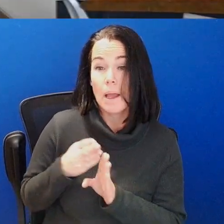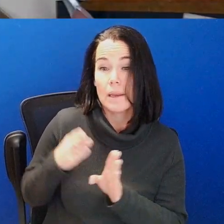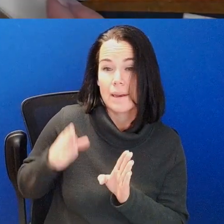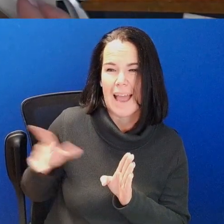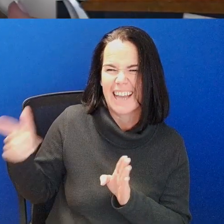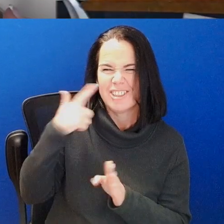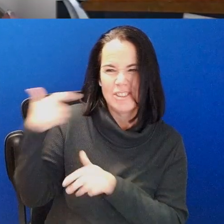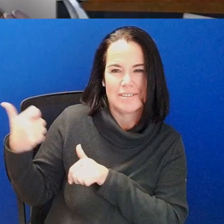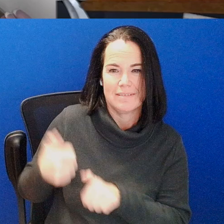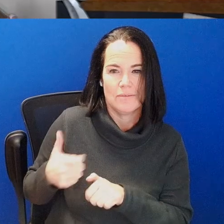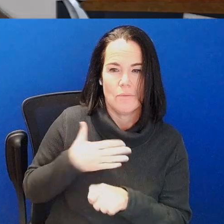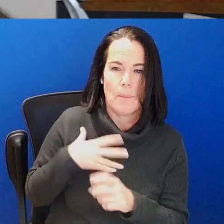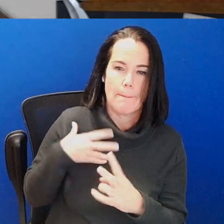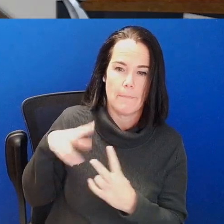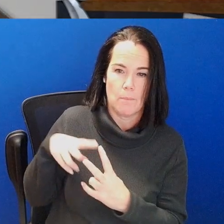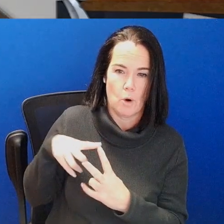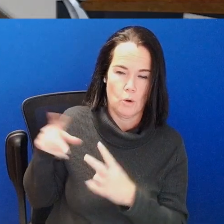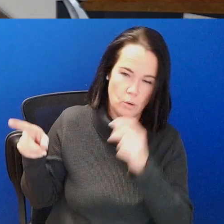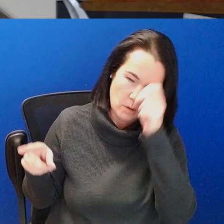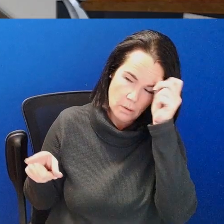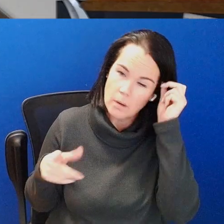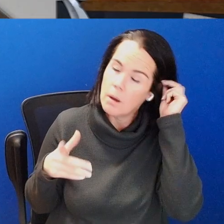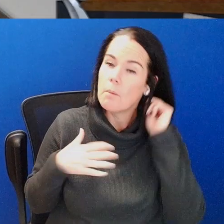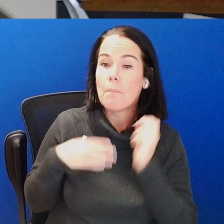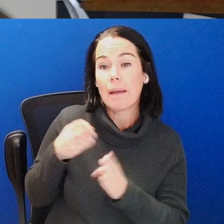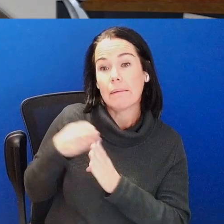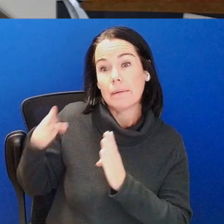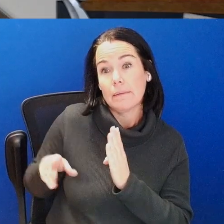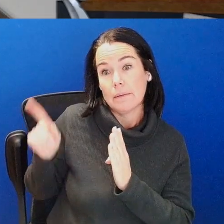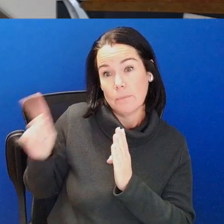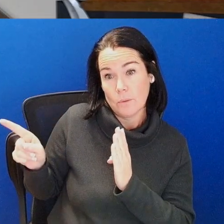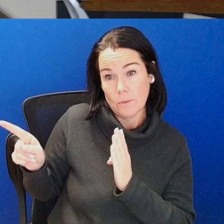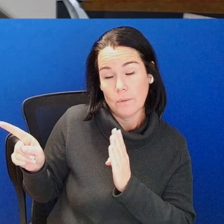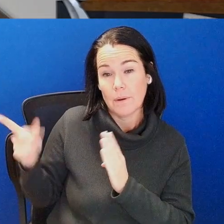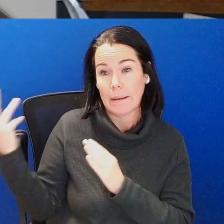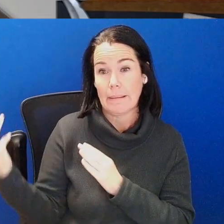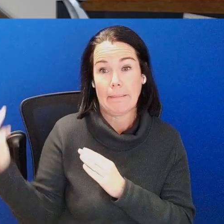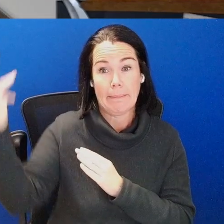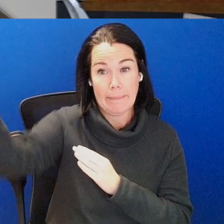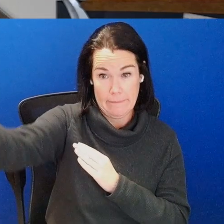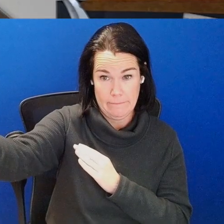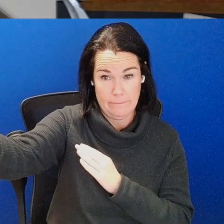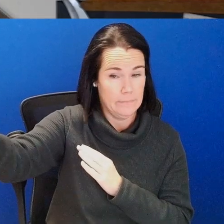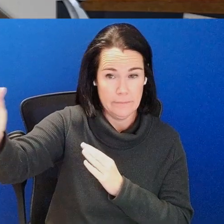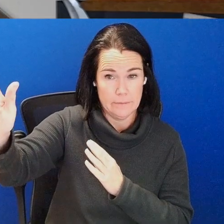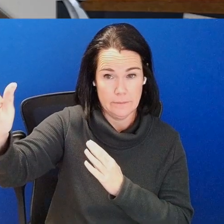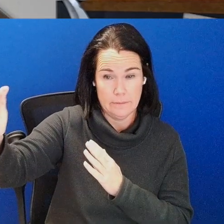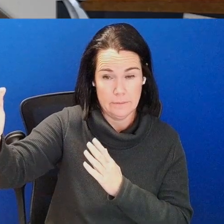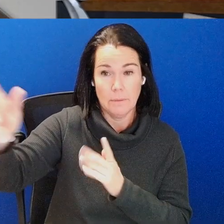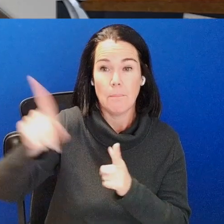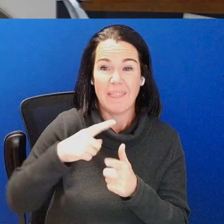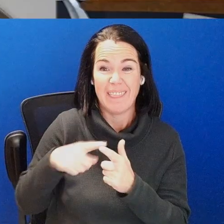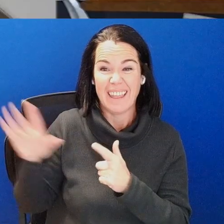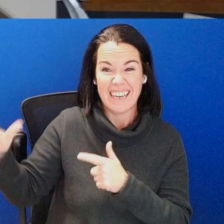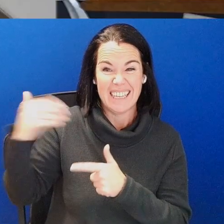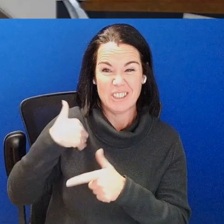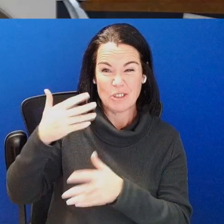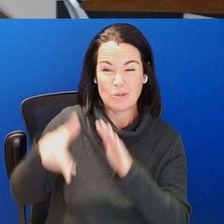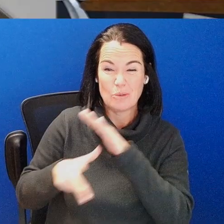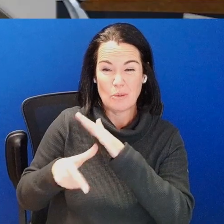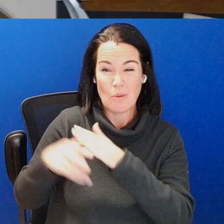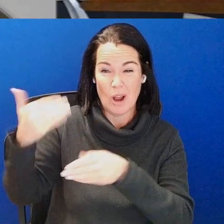My neighbor, I just got a text from my partner, and so my neighbor had left